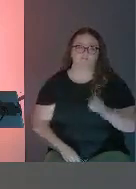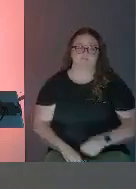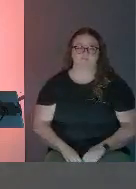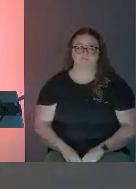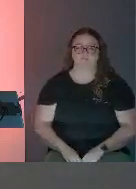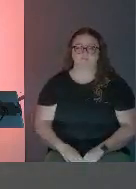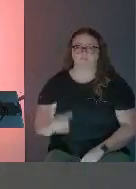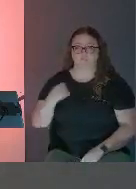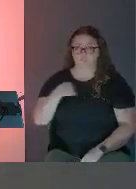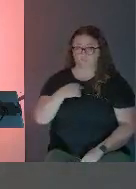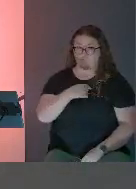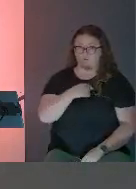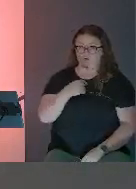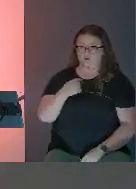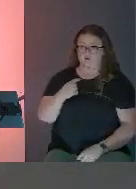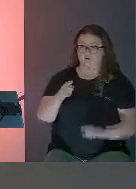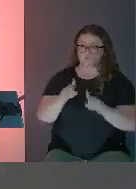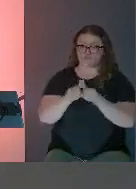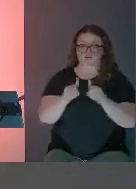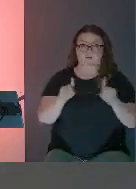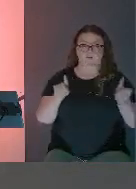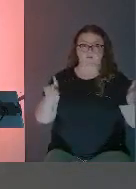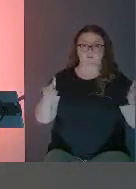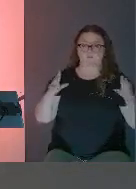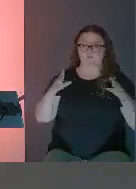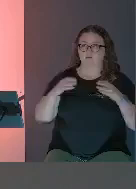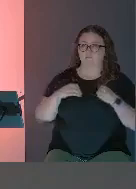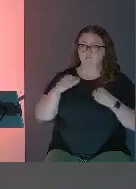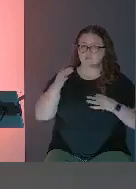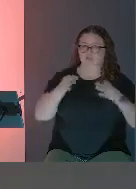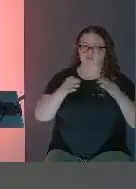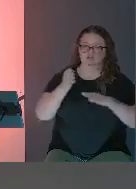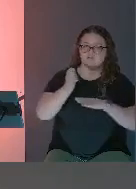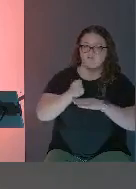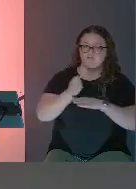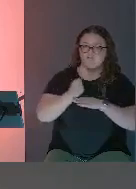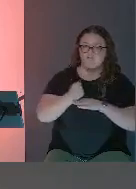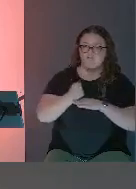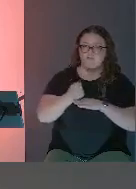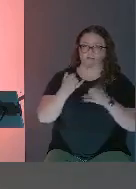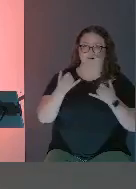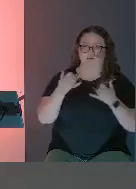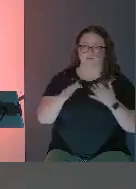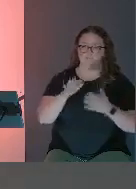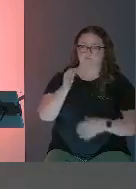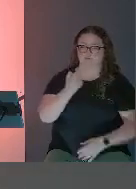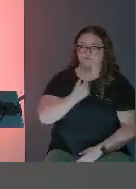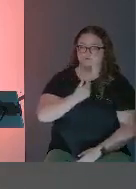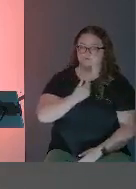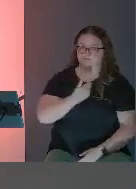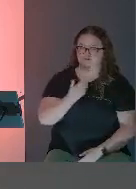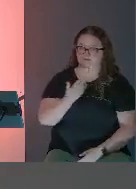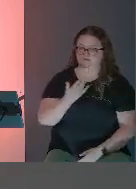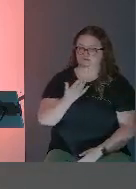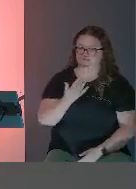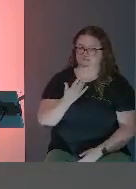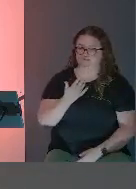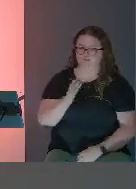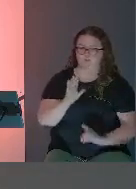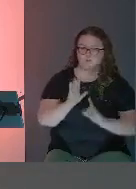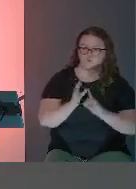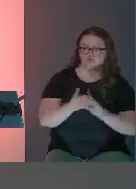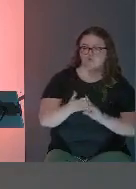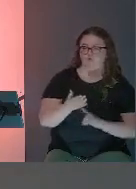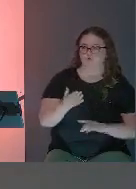It's because we've embraced that whole judges thing. This is why we find ourselves as a culture or